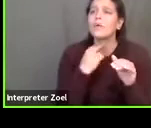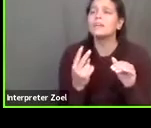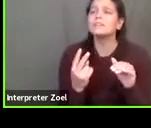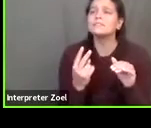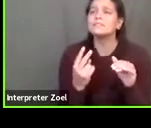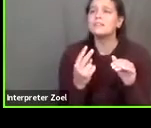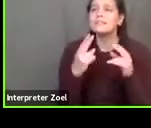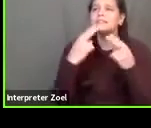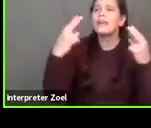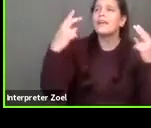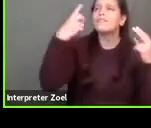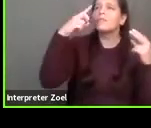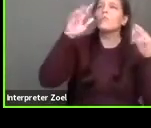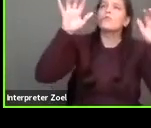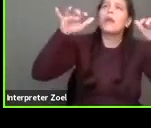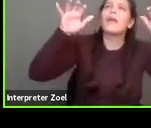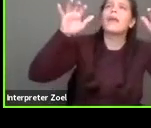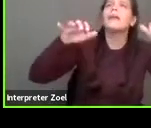the rain